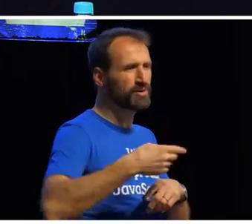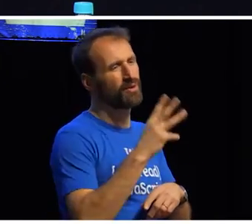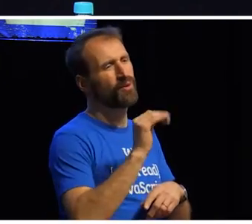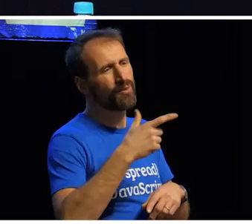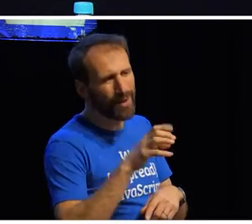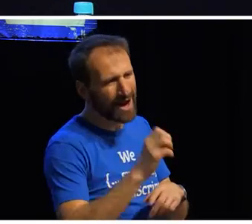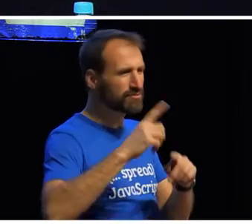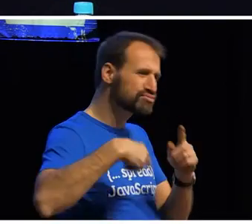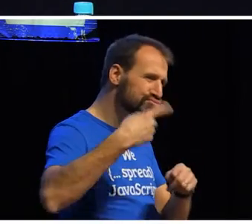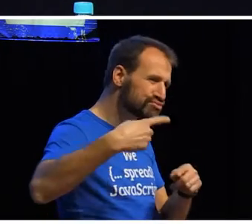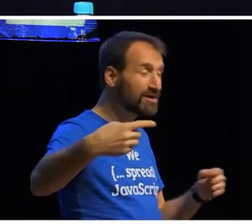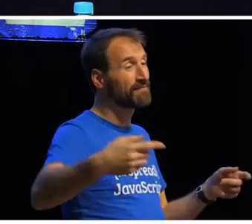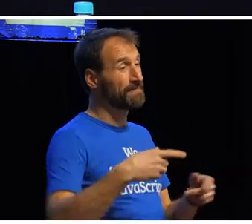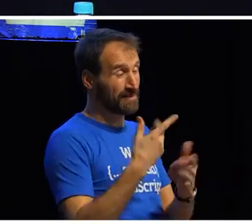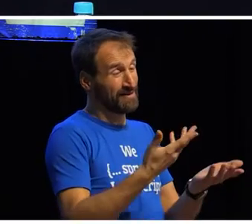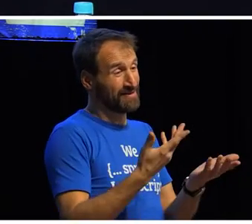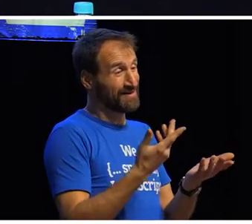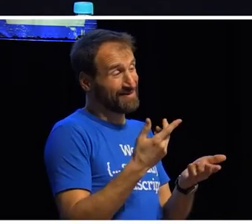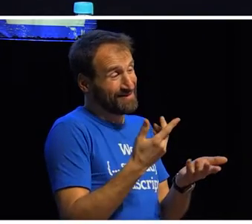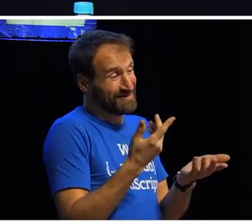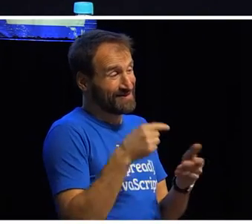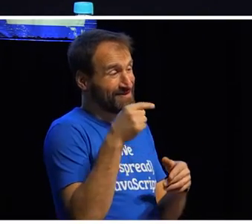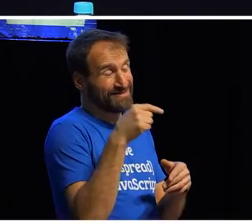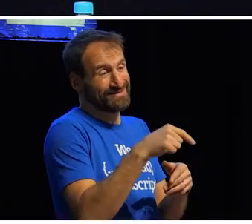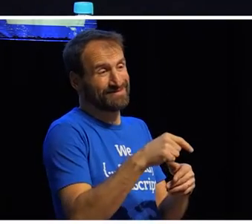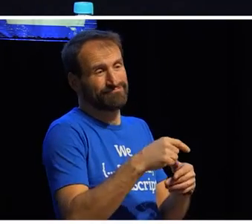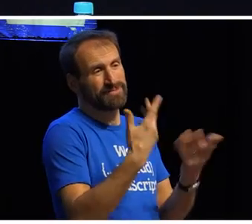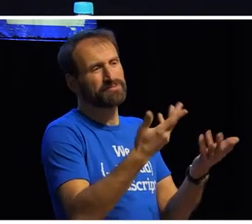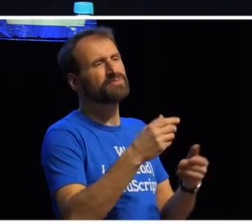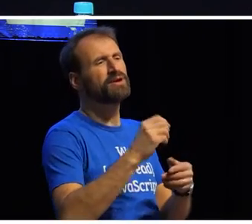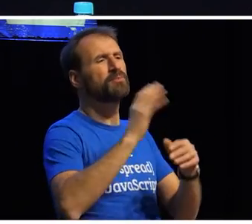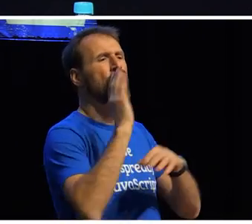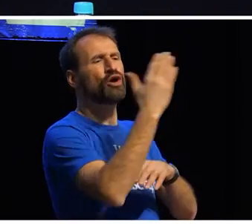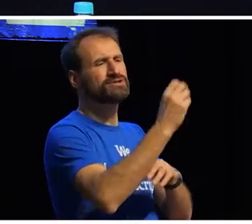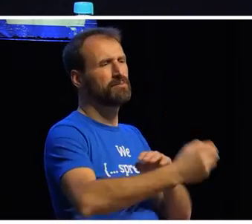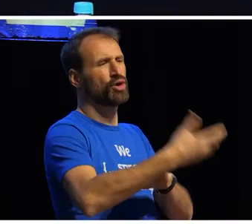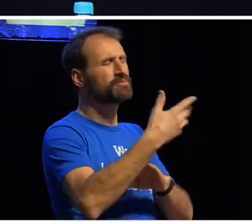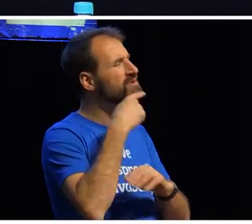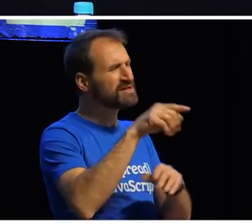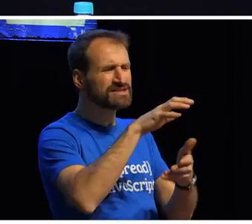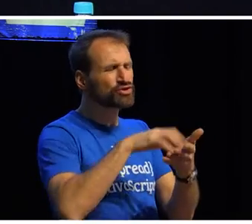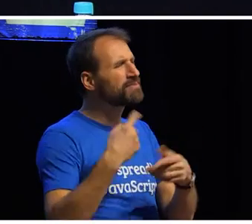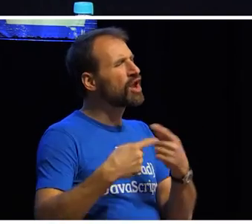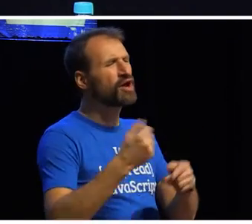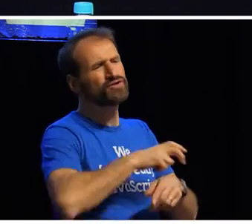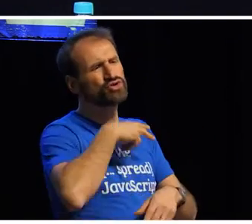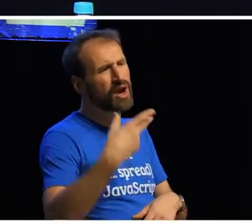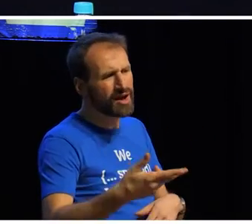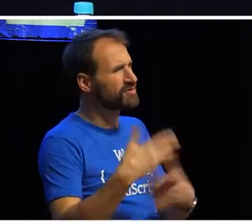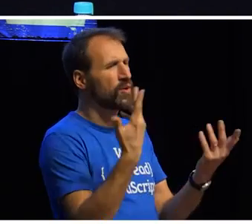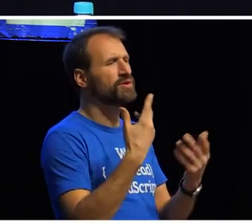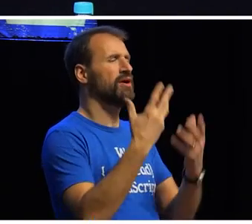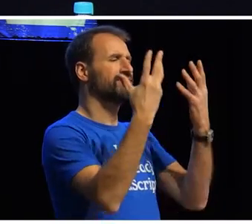conditions you get those prompts in the browser that says this script is you know running for too long or you might take down a thread on the server and